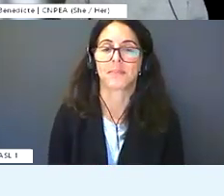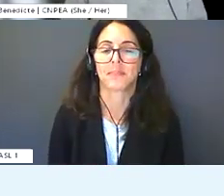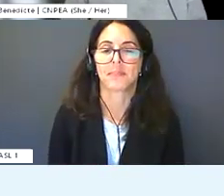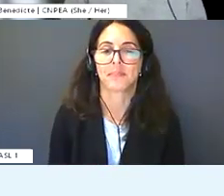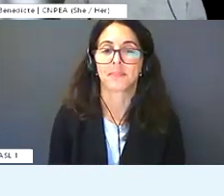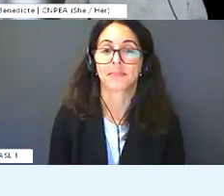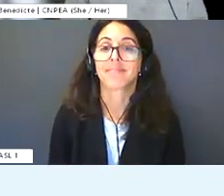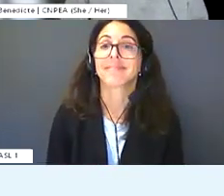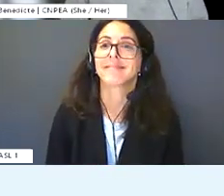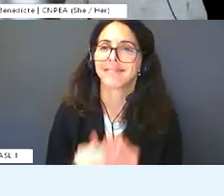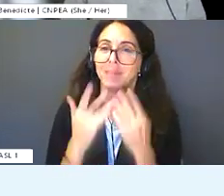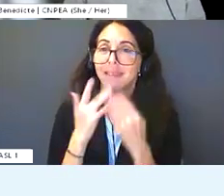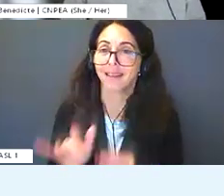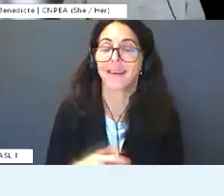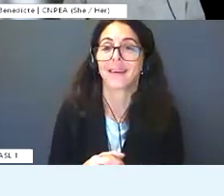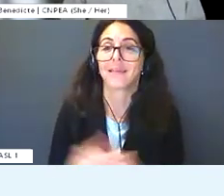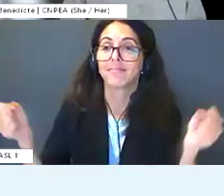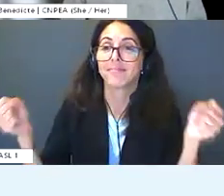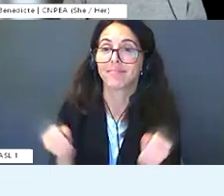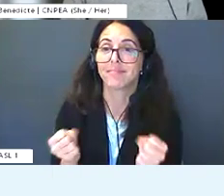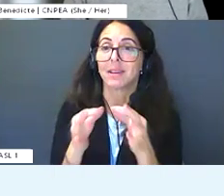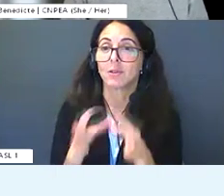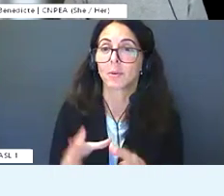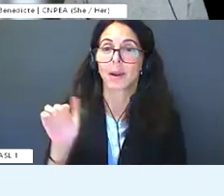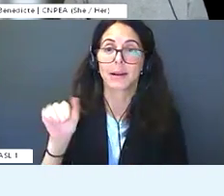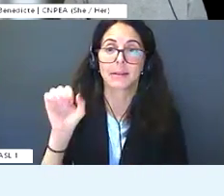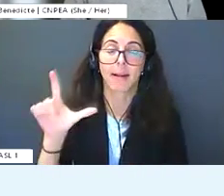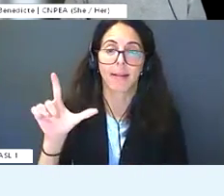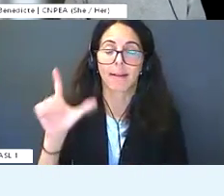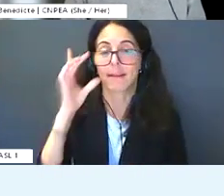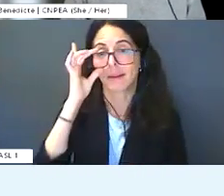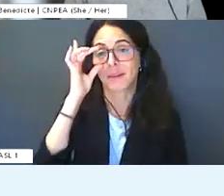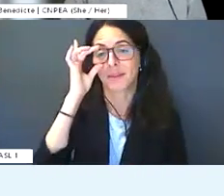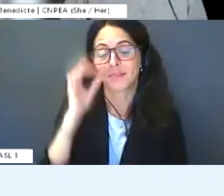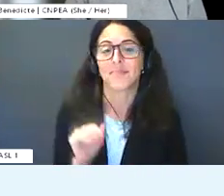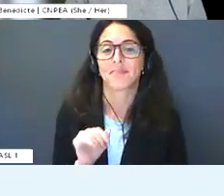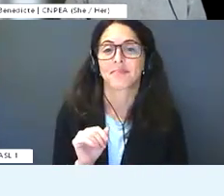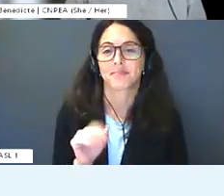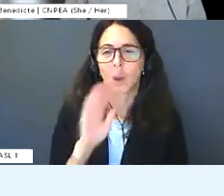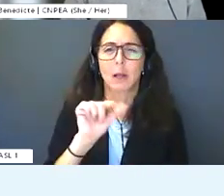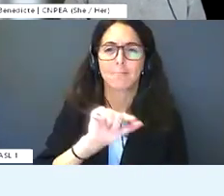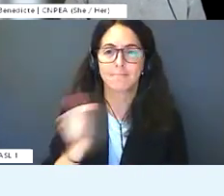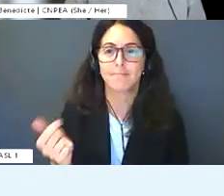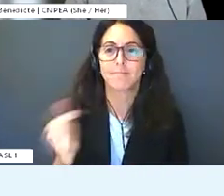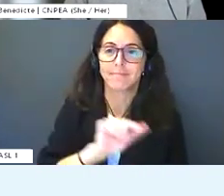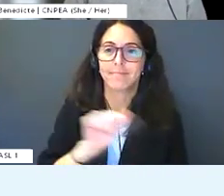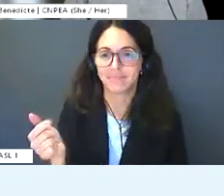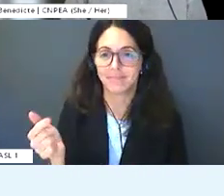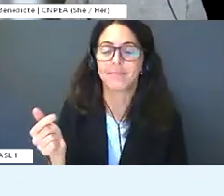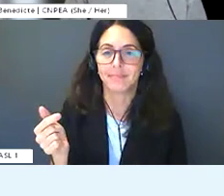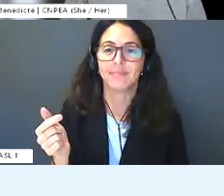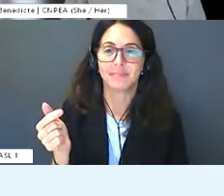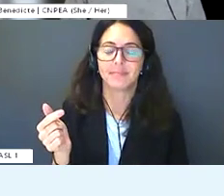we're fortunate to have our ASL interpreters with us today. They will change screens